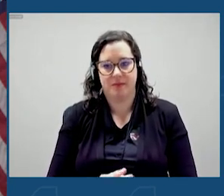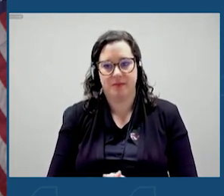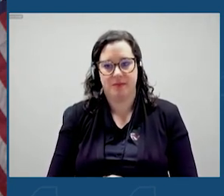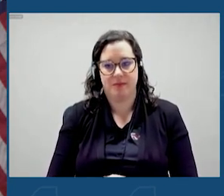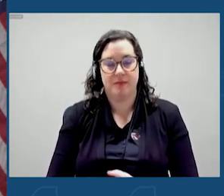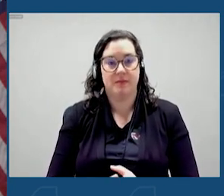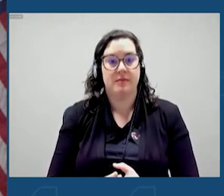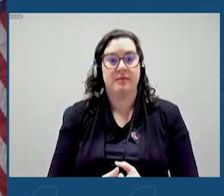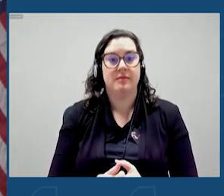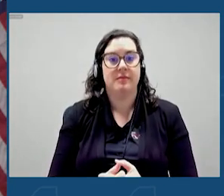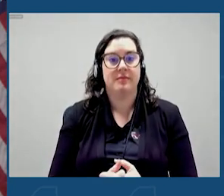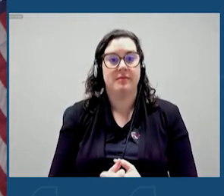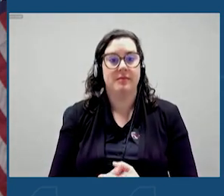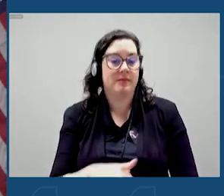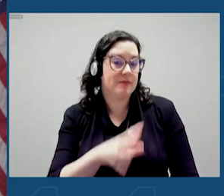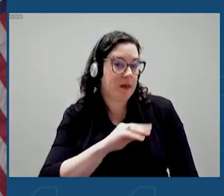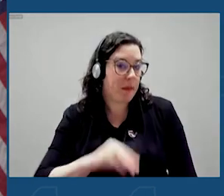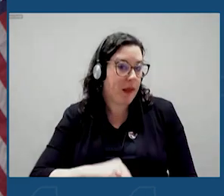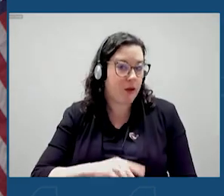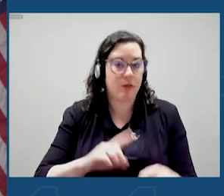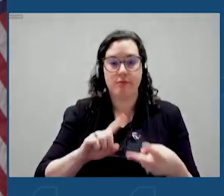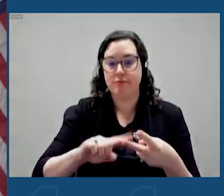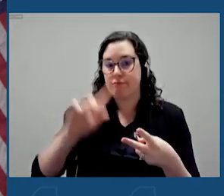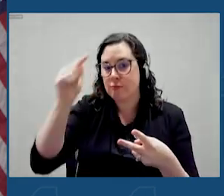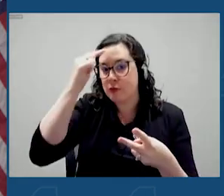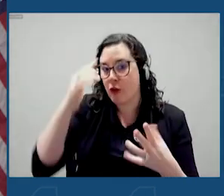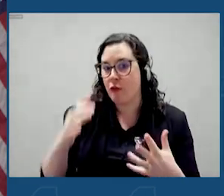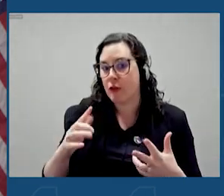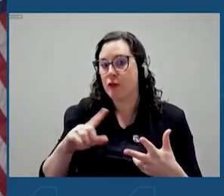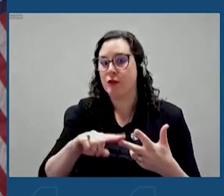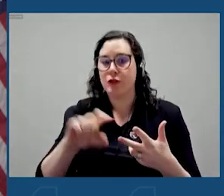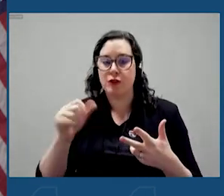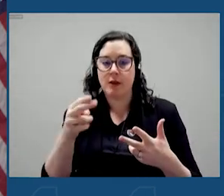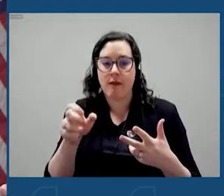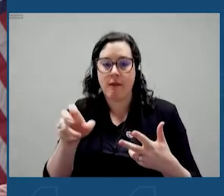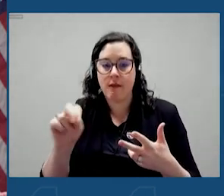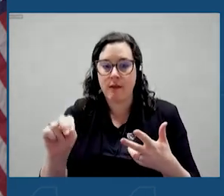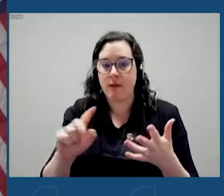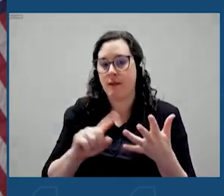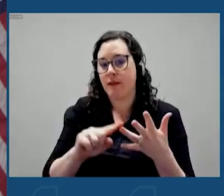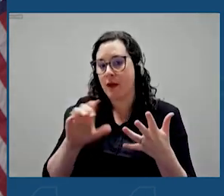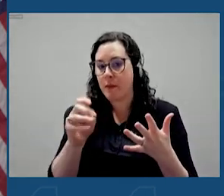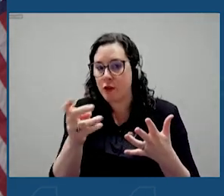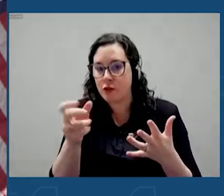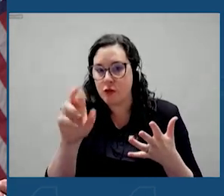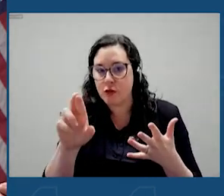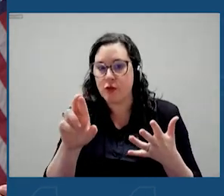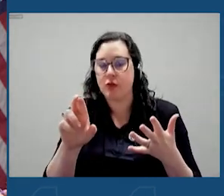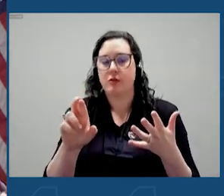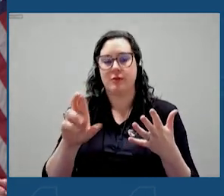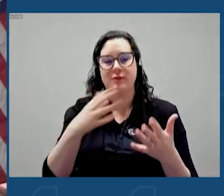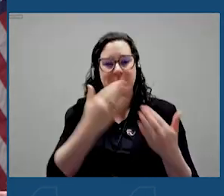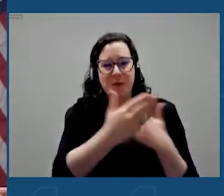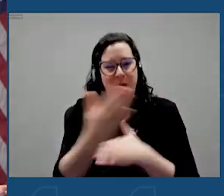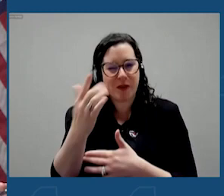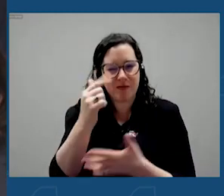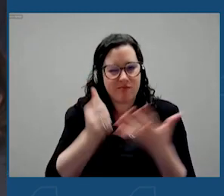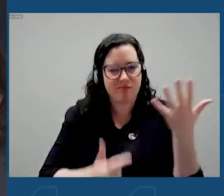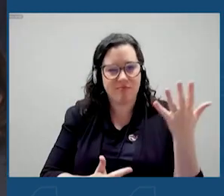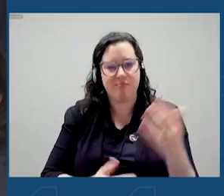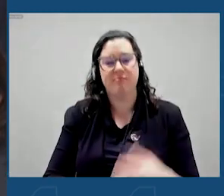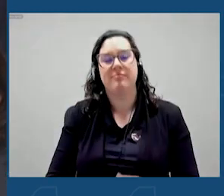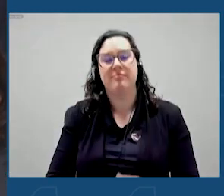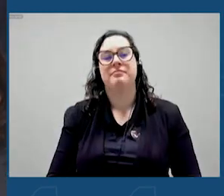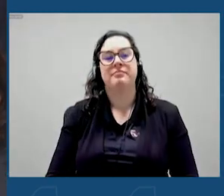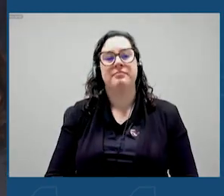Mayor, Governor, Chairman Leva, Commissioner, to all, good morning. From the